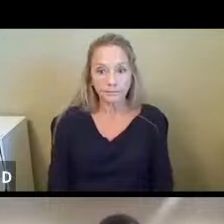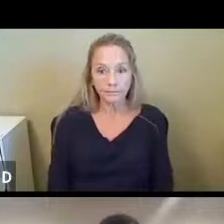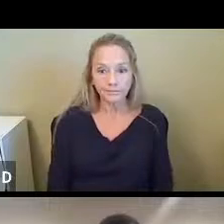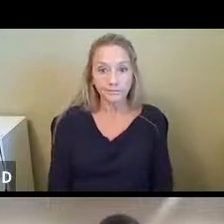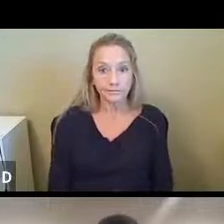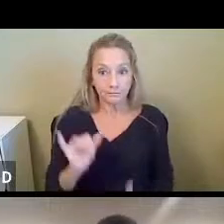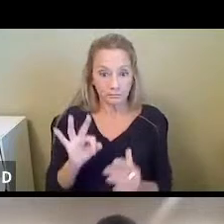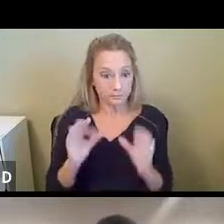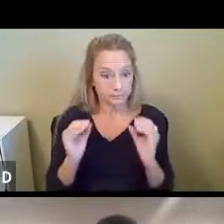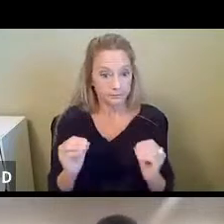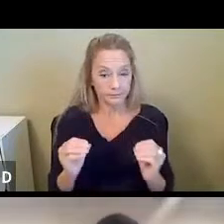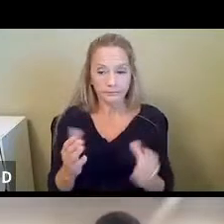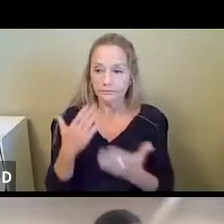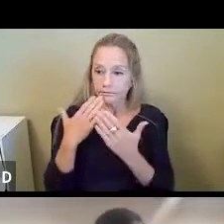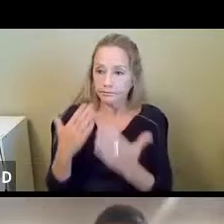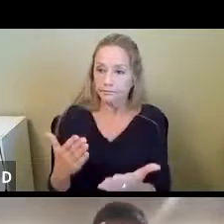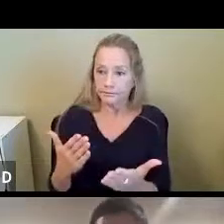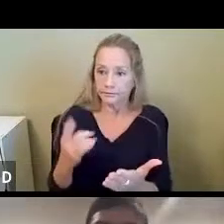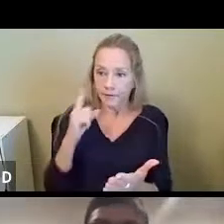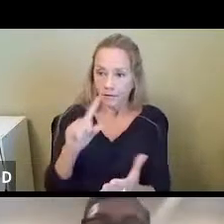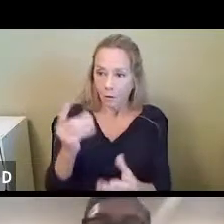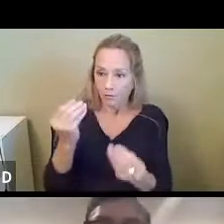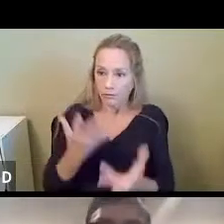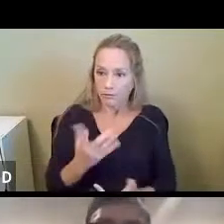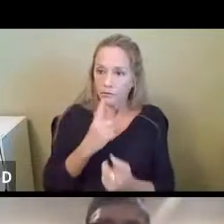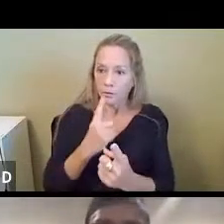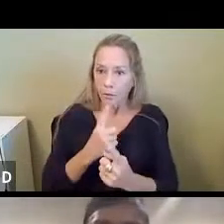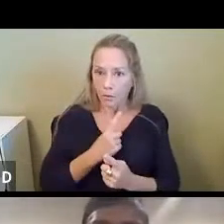If not, again, thanks for your report. And